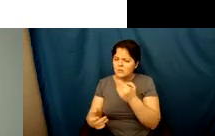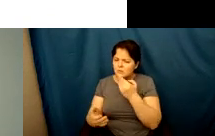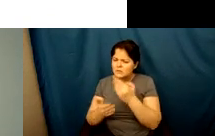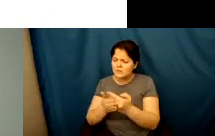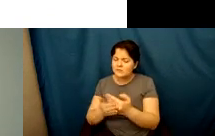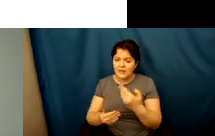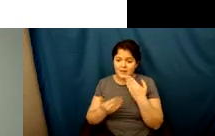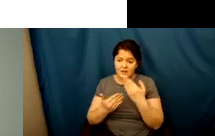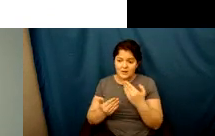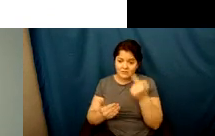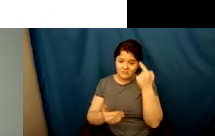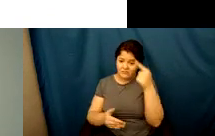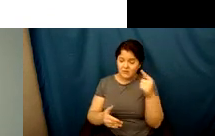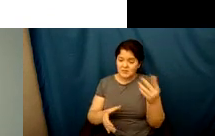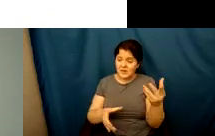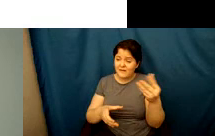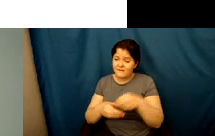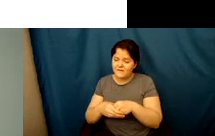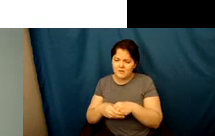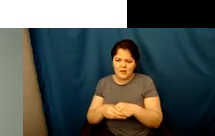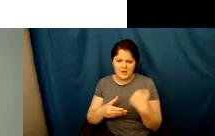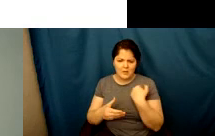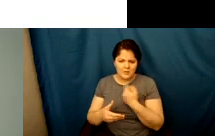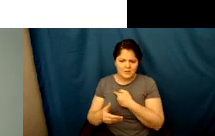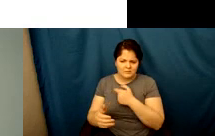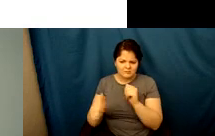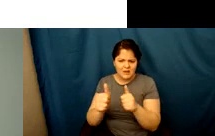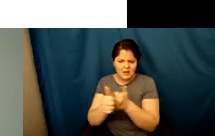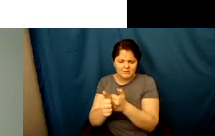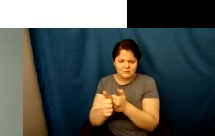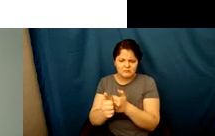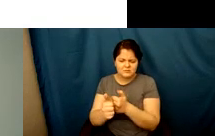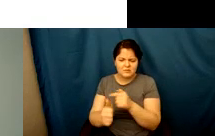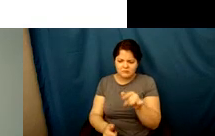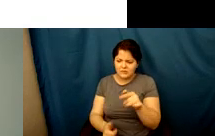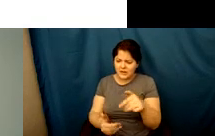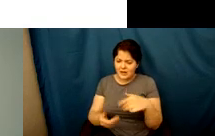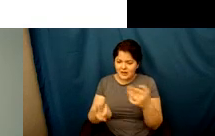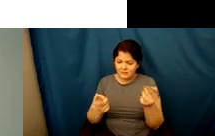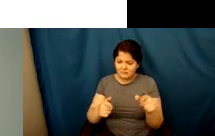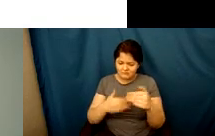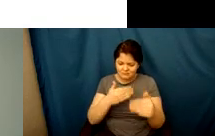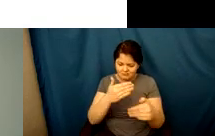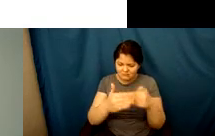your involvement, and we'll continue to keep you updated as the designs progress.